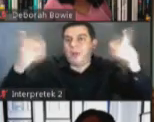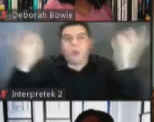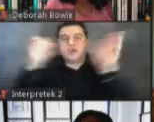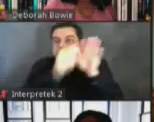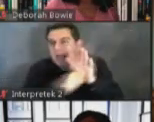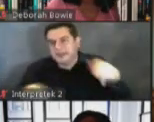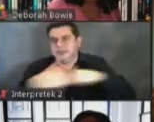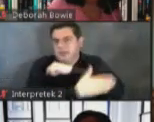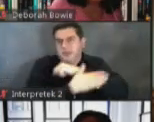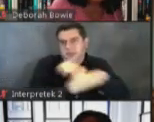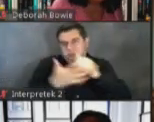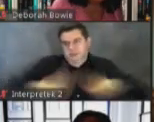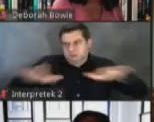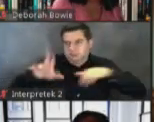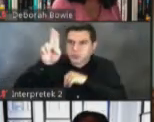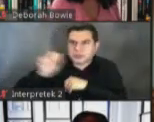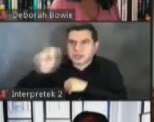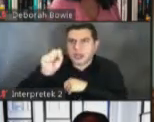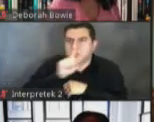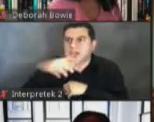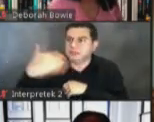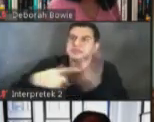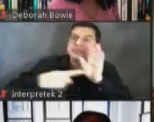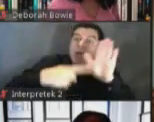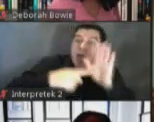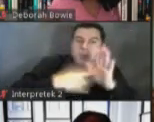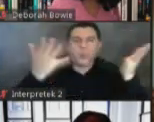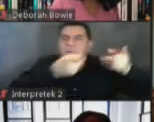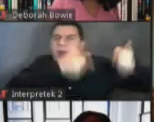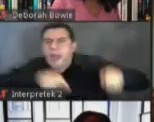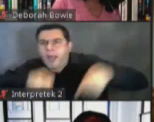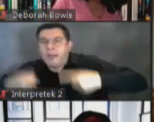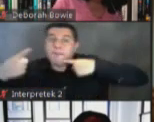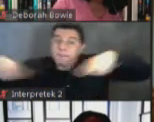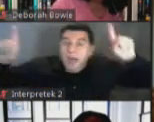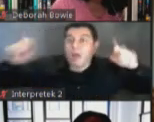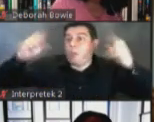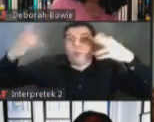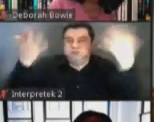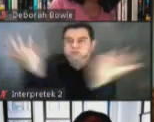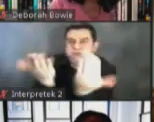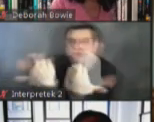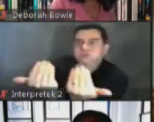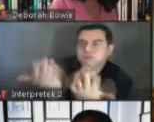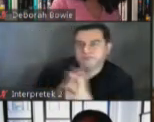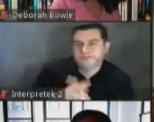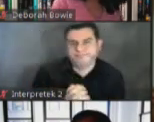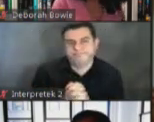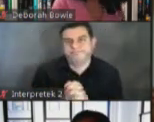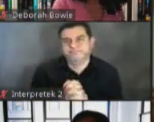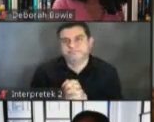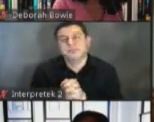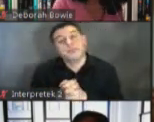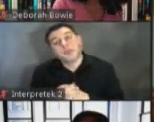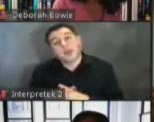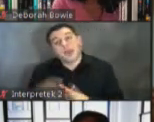So over to Commissioner Sacco. It's kind of in the same vein where I would have liked more information, and I think